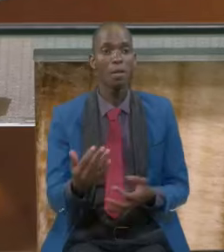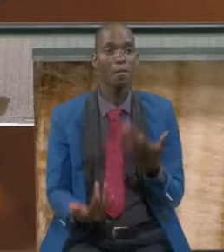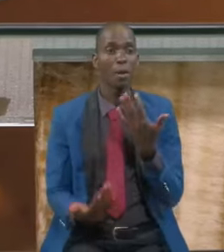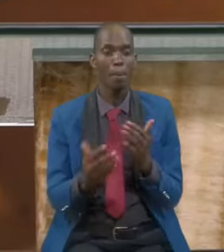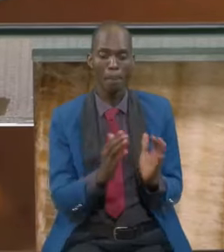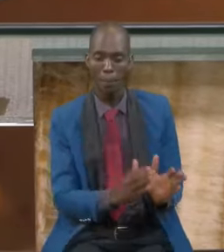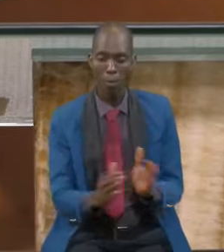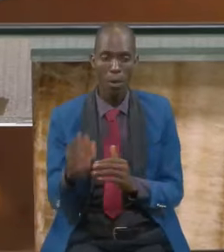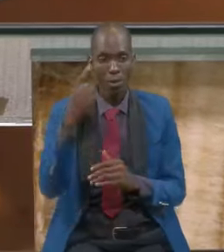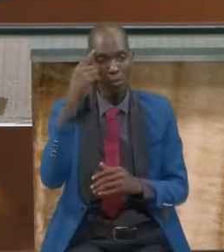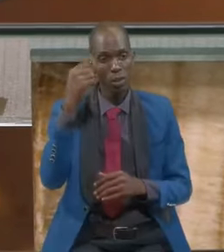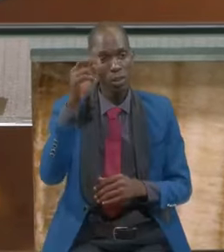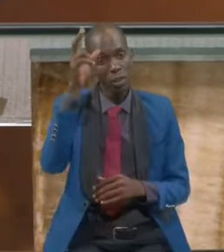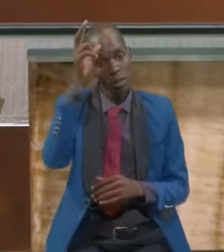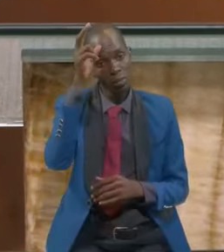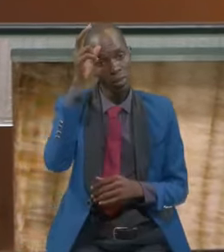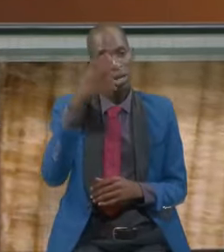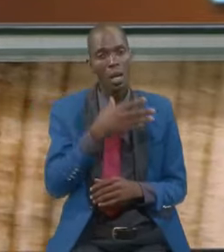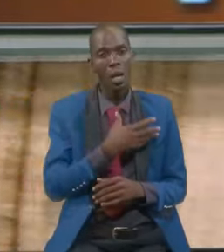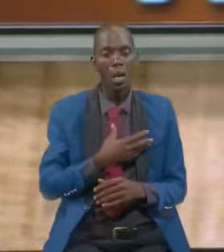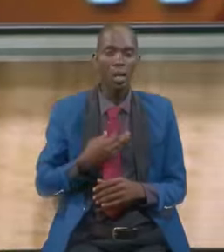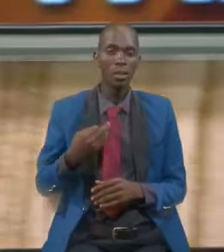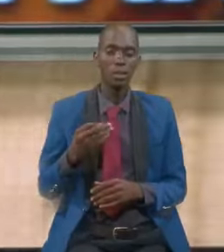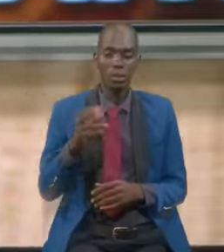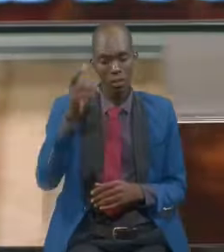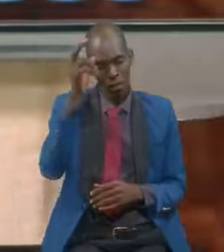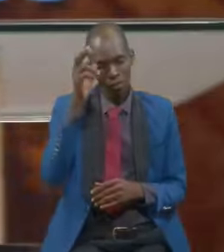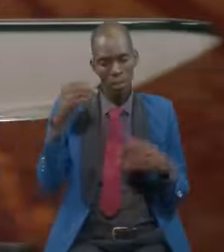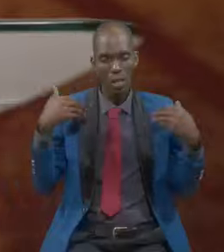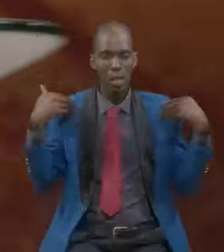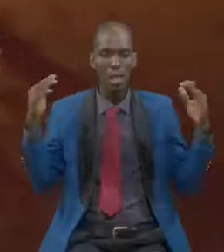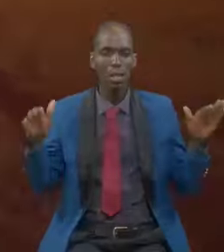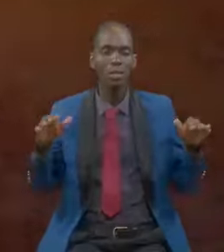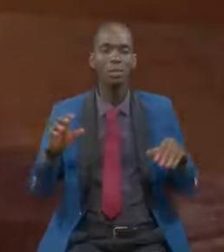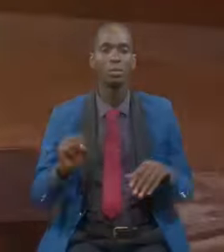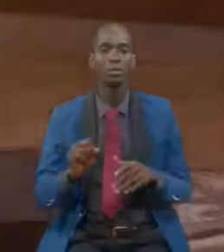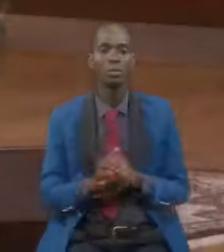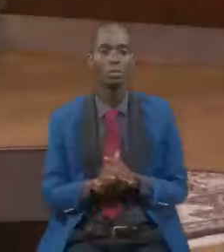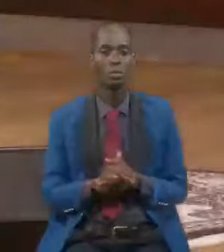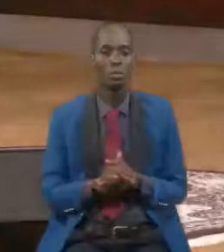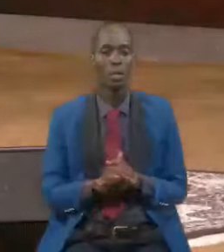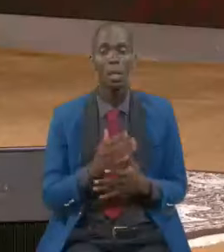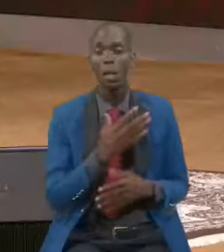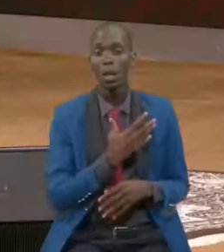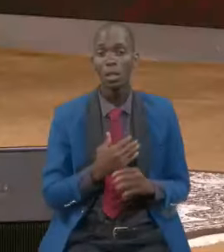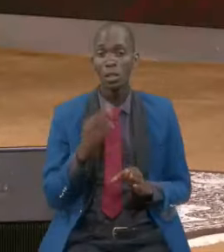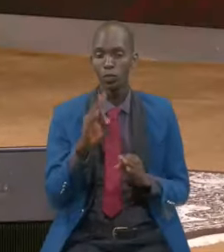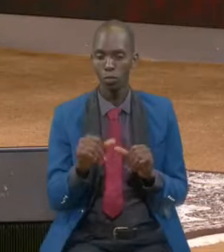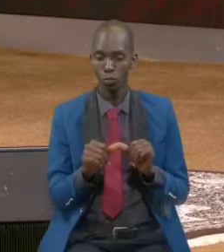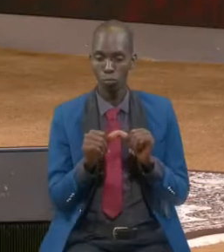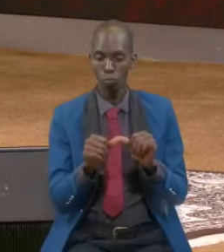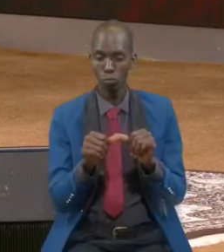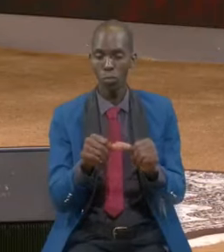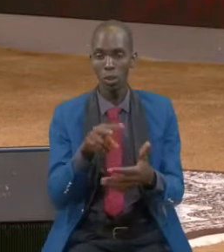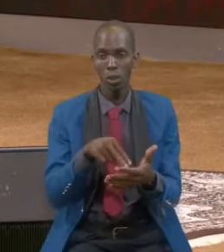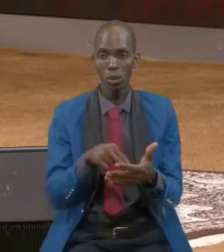prepared for the devil and his angels. And if you read further, those